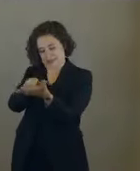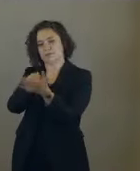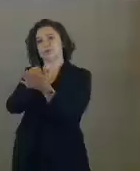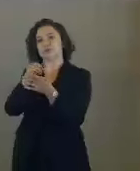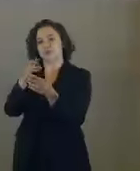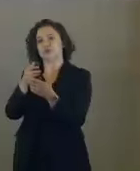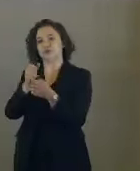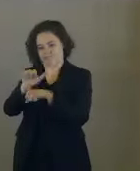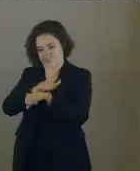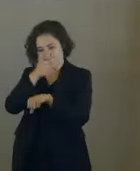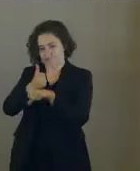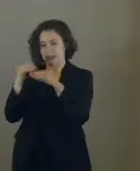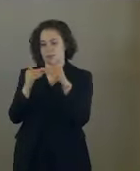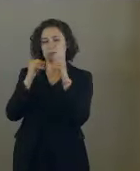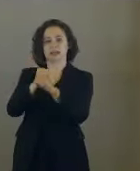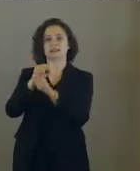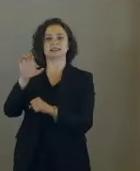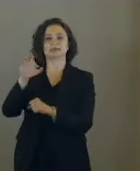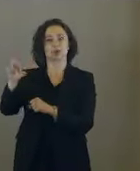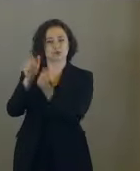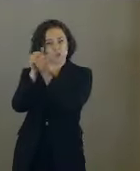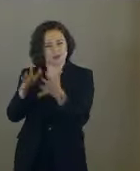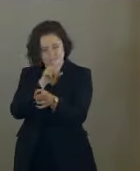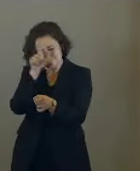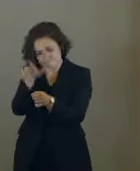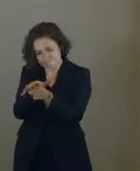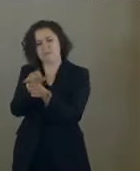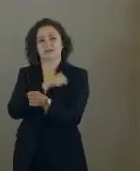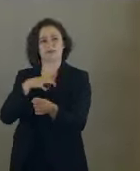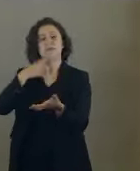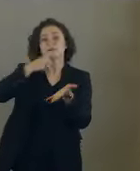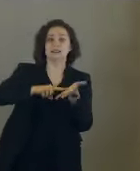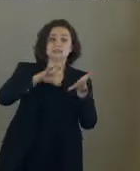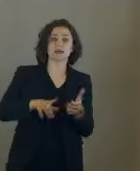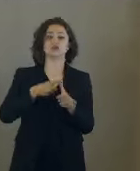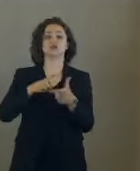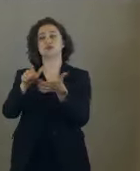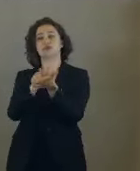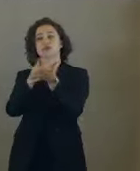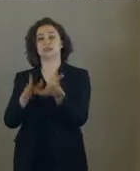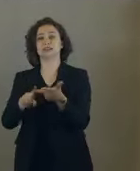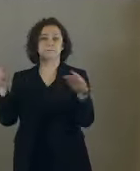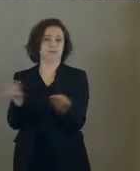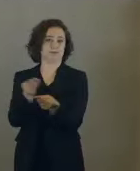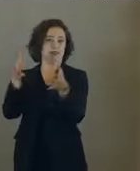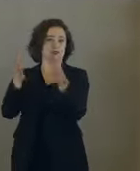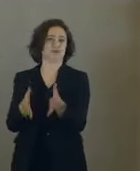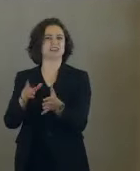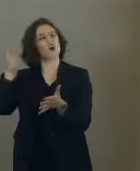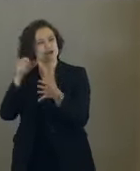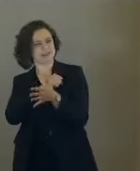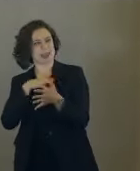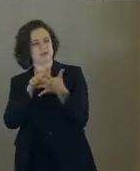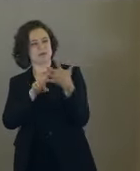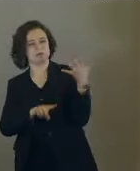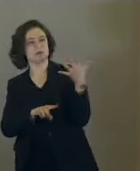protection of civil rights without a dedicated staff of investigators, attorneys, mediators, and other supporting staff.